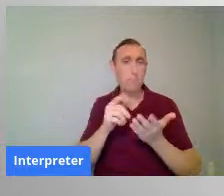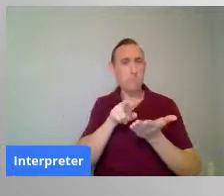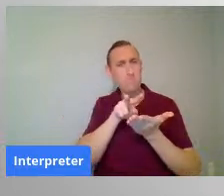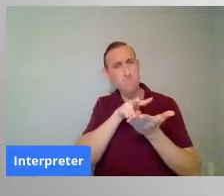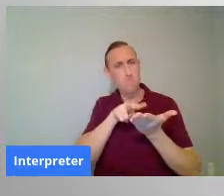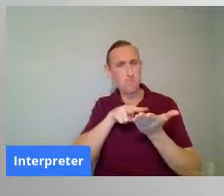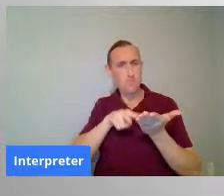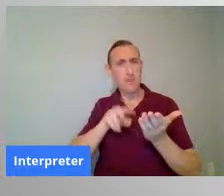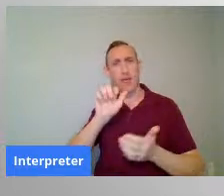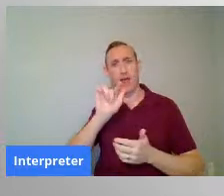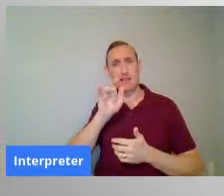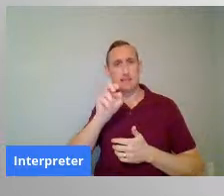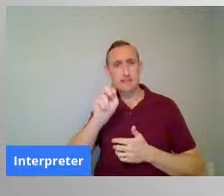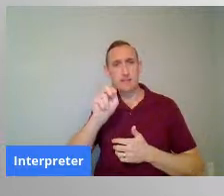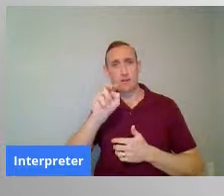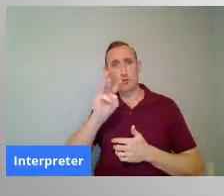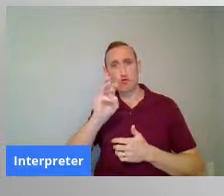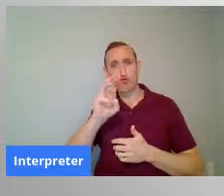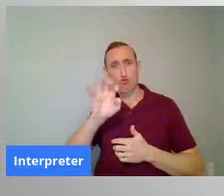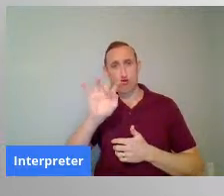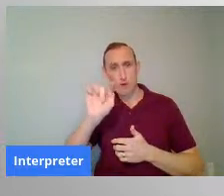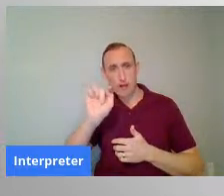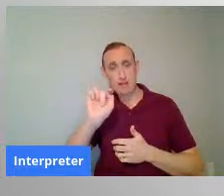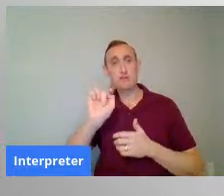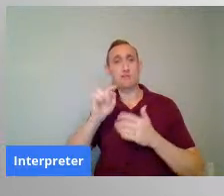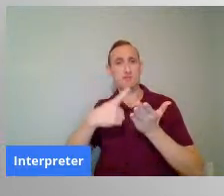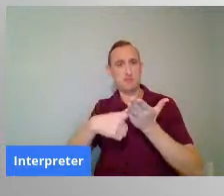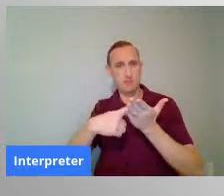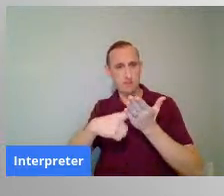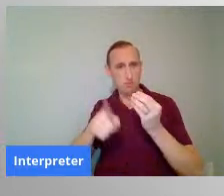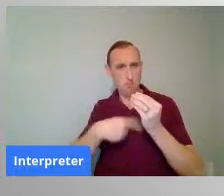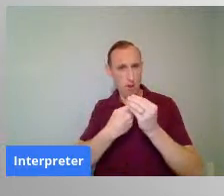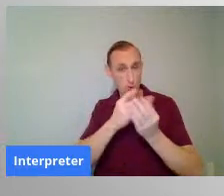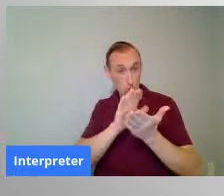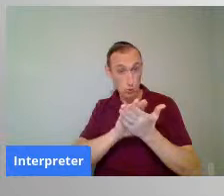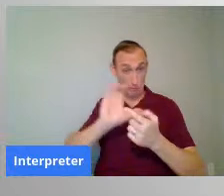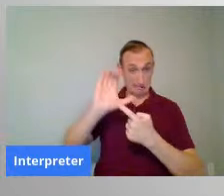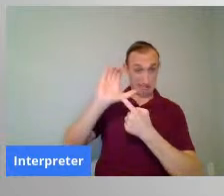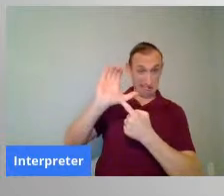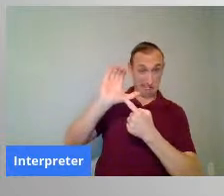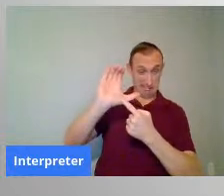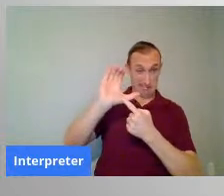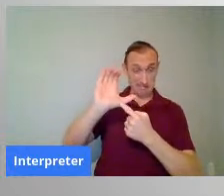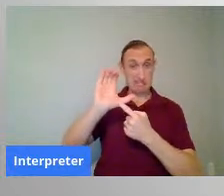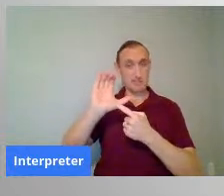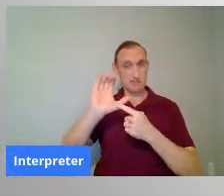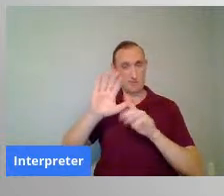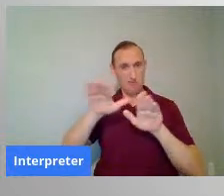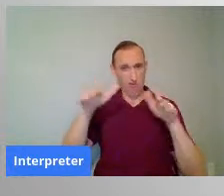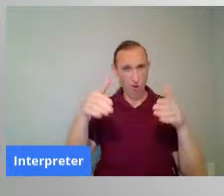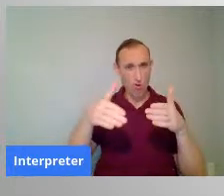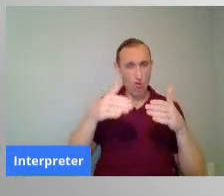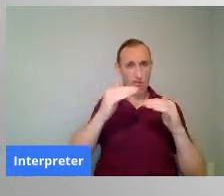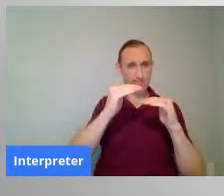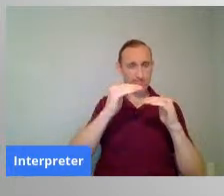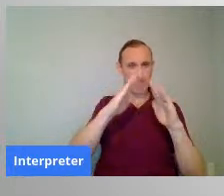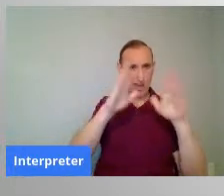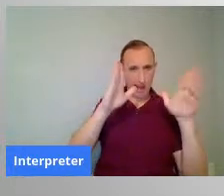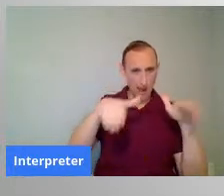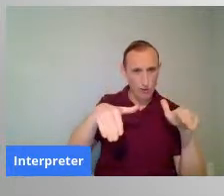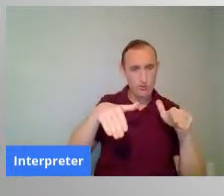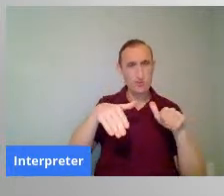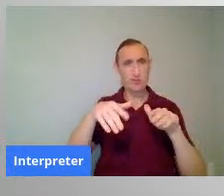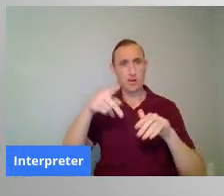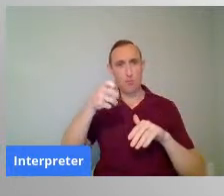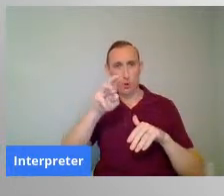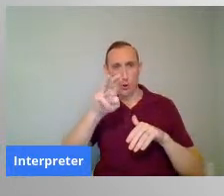Allison Wright talked about School C and needing to work on with the city on housing permits and really hone in on the needs of